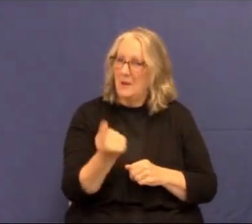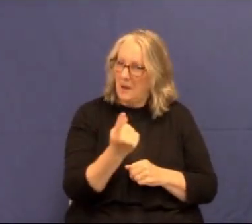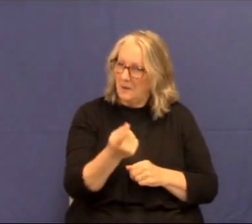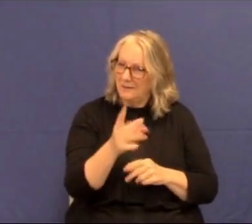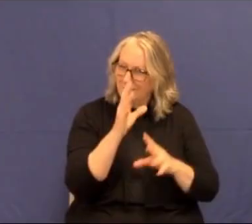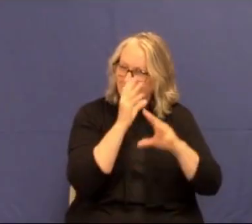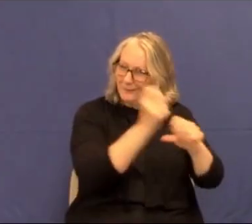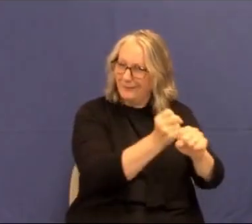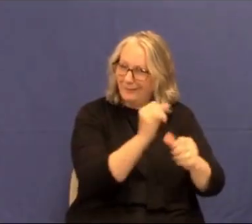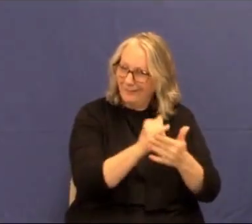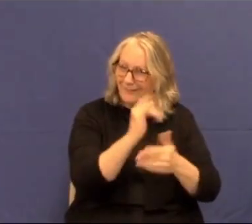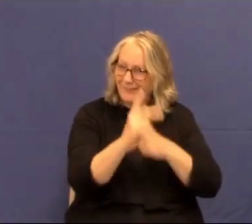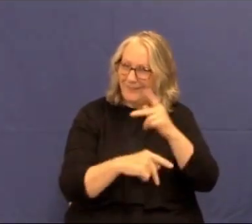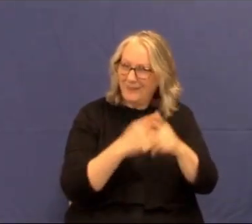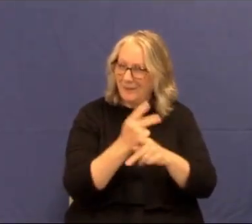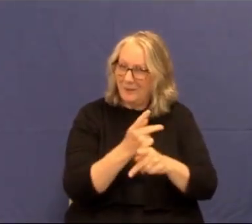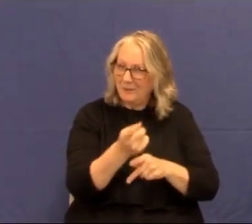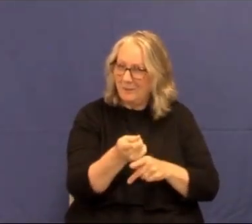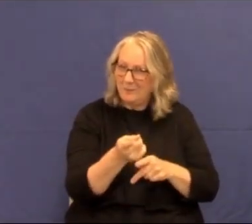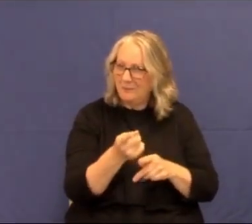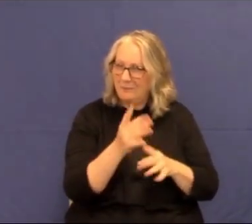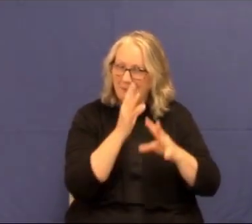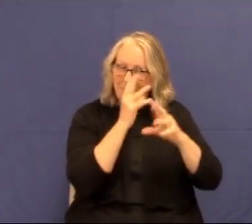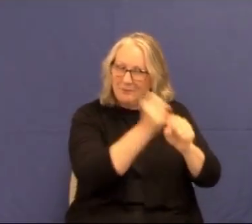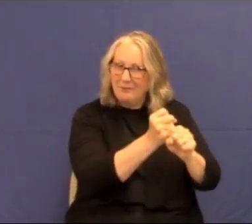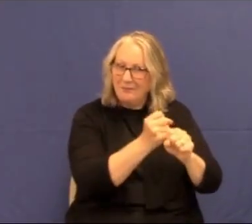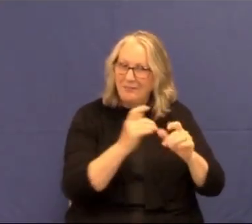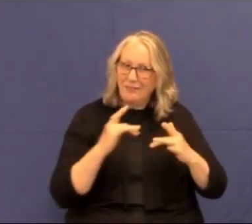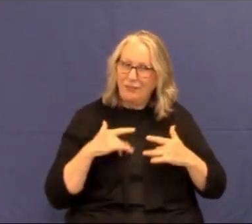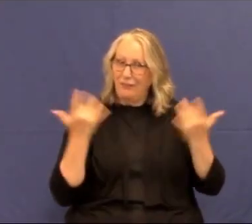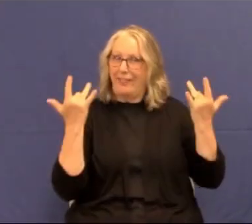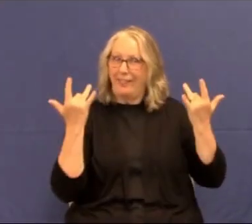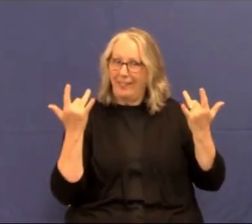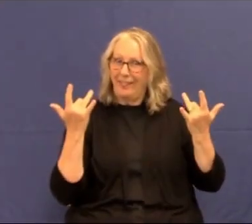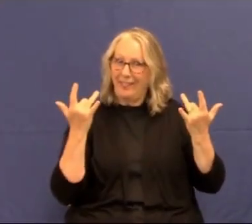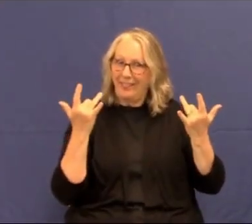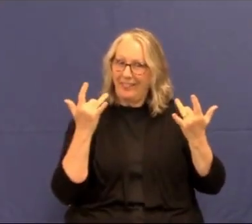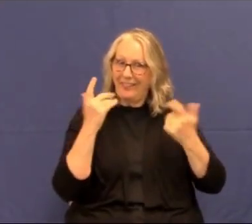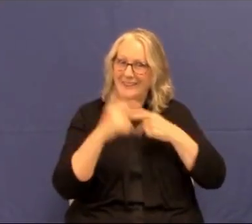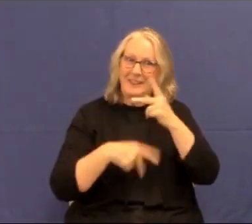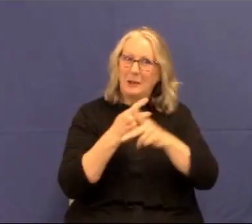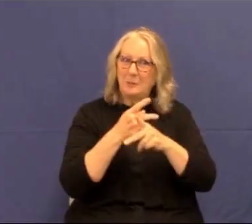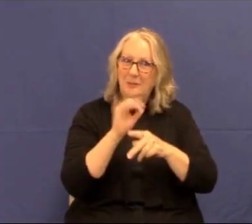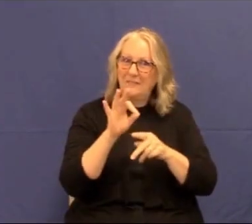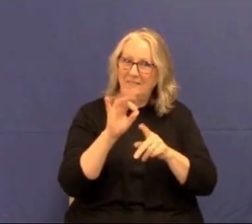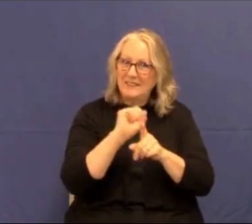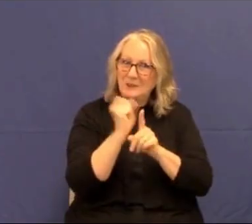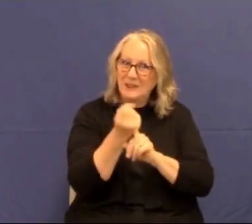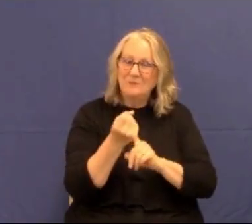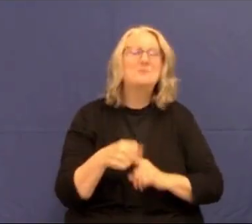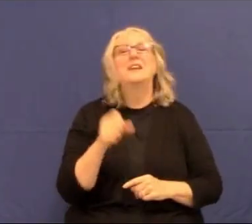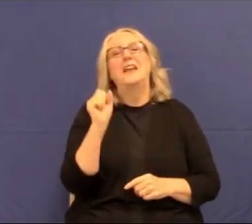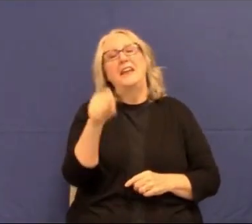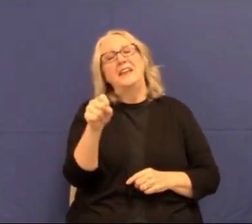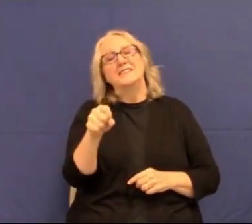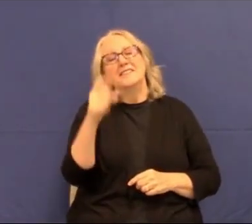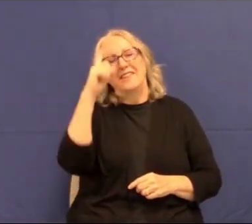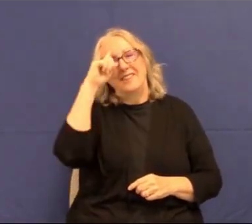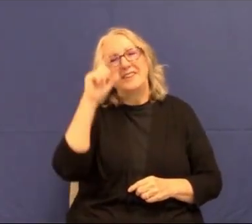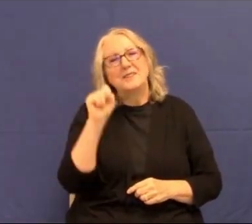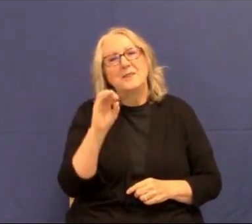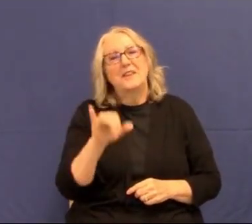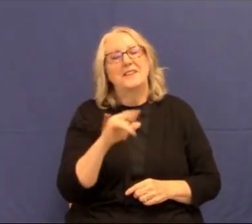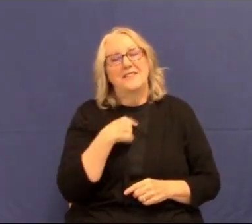Um, have you always been drawn to that path? Have you always been drawn to the thrill seeking? Uh, I think so.